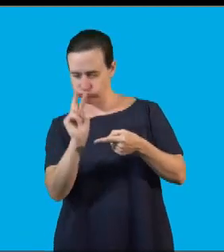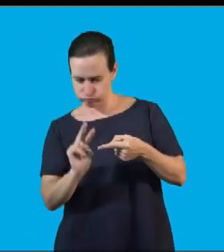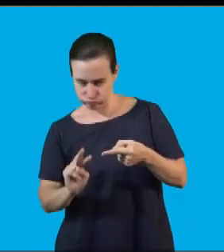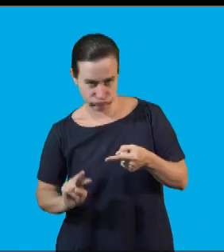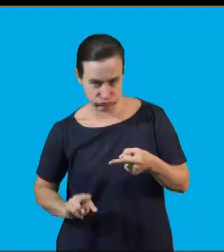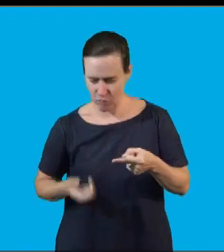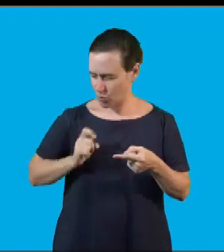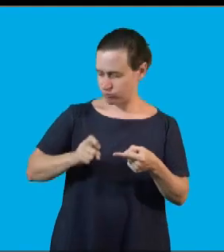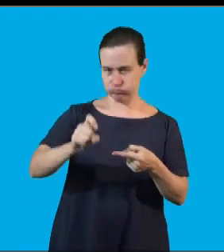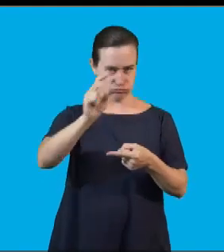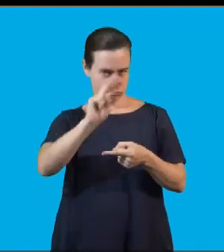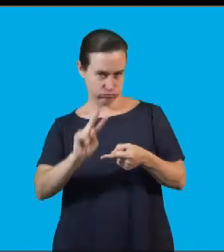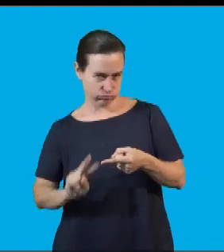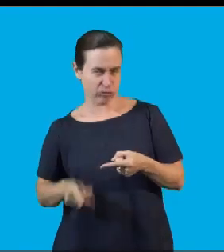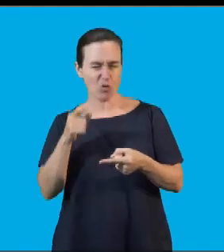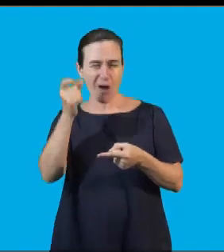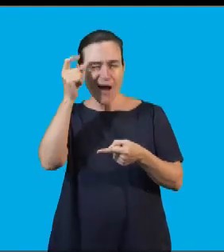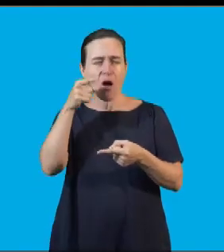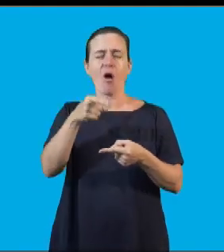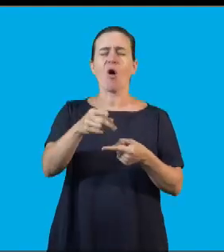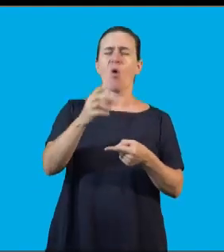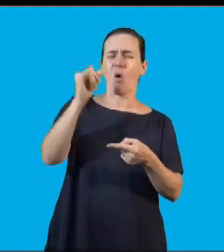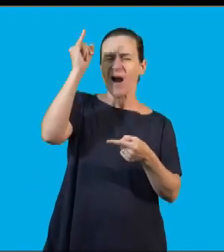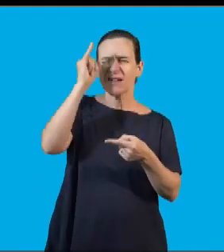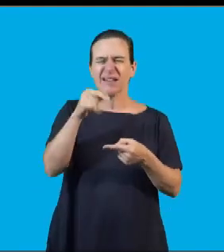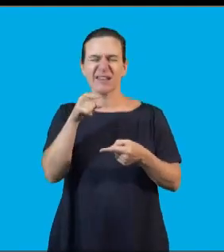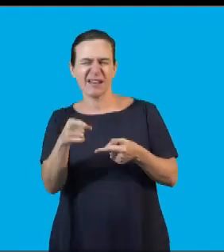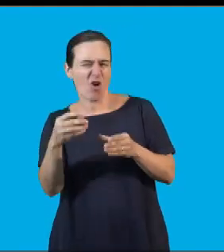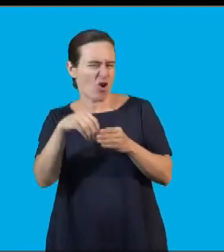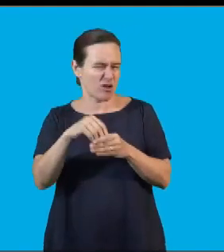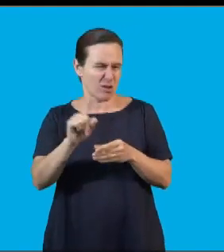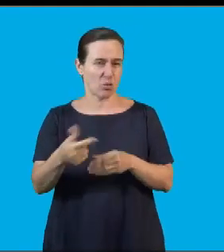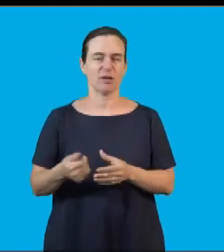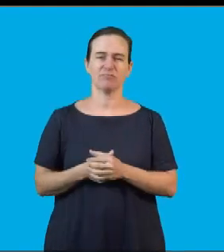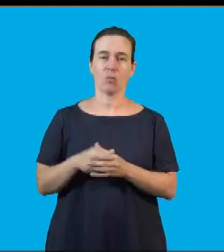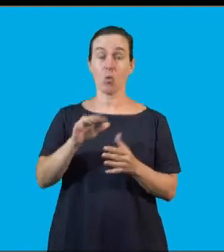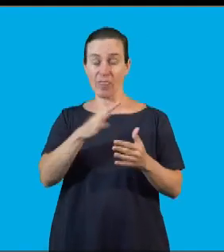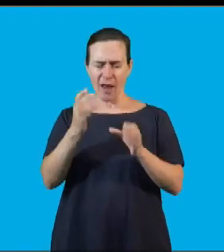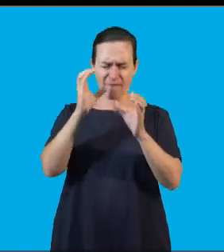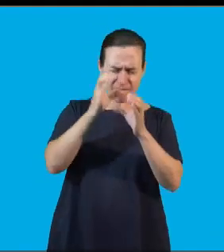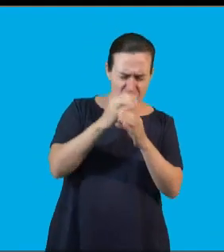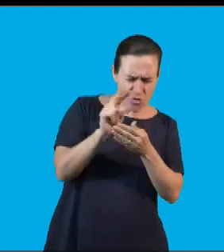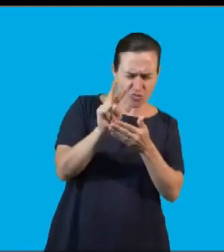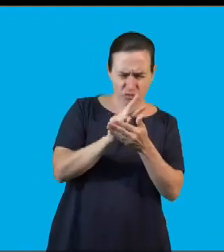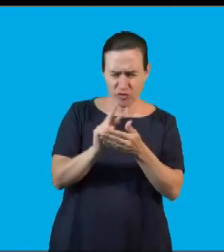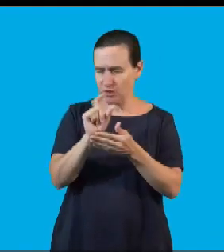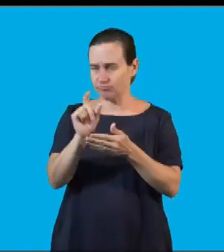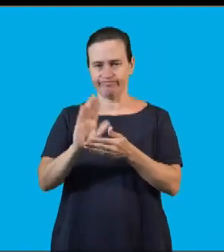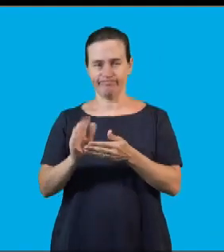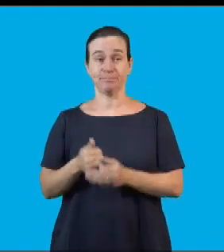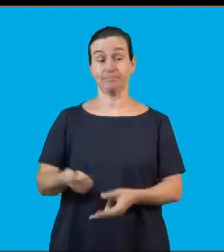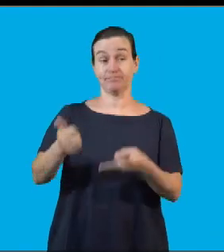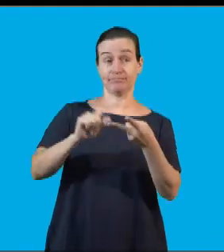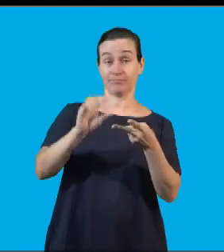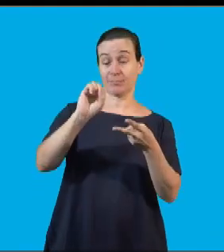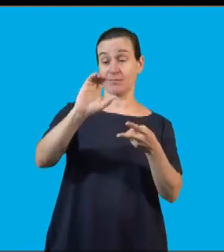reading technique. It means quickly reading through a text to get a general idea of the contents without focusing on the